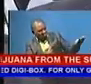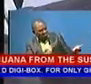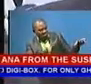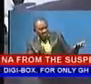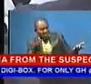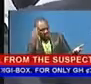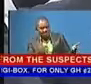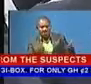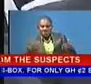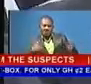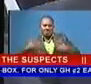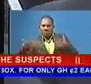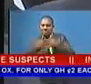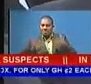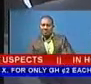raised, my Lord.